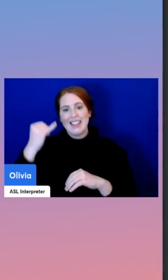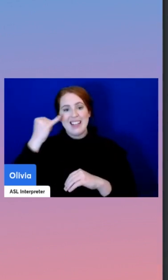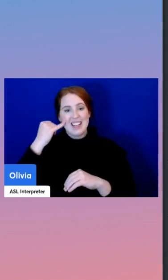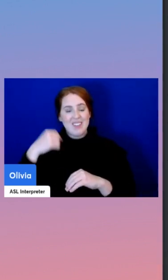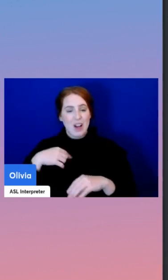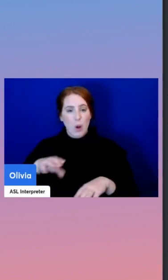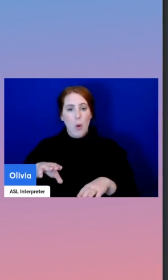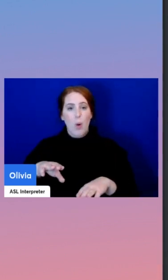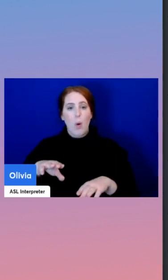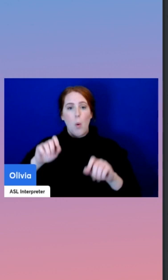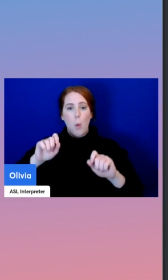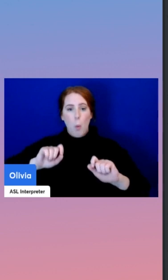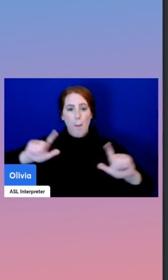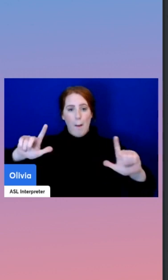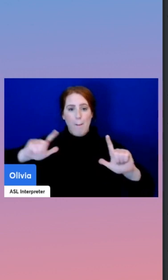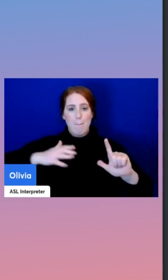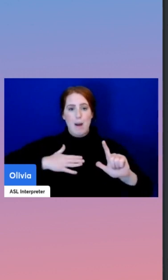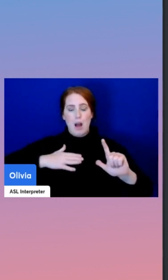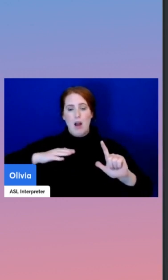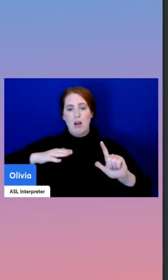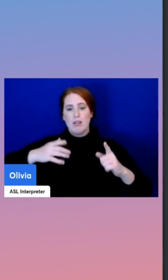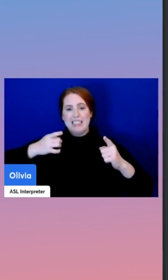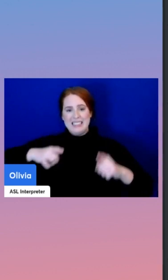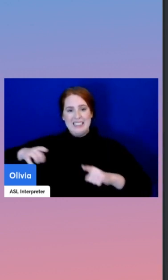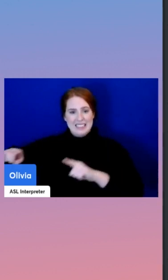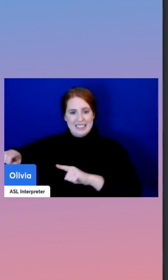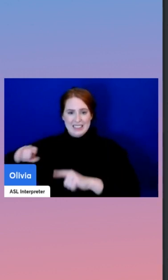my instances,